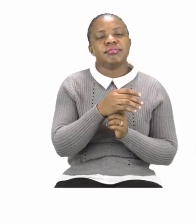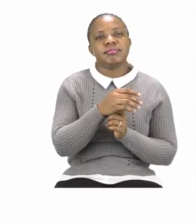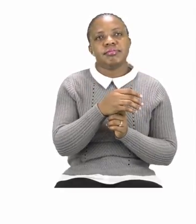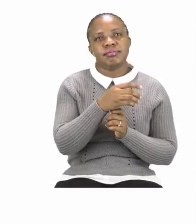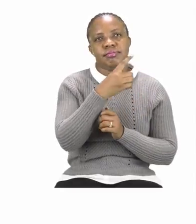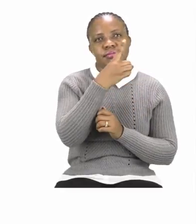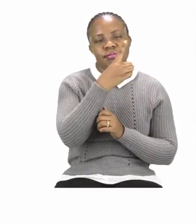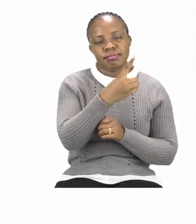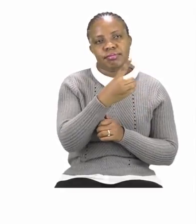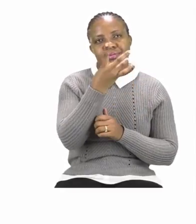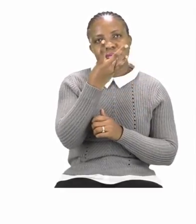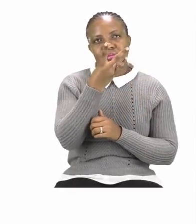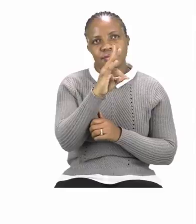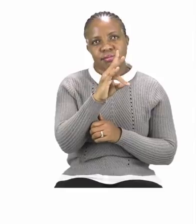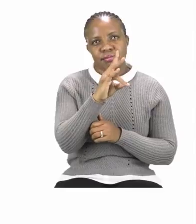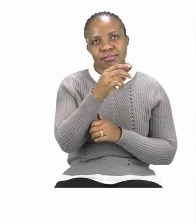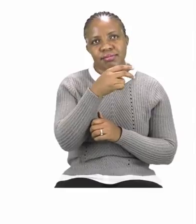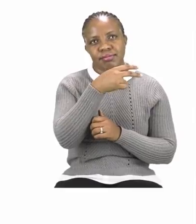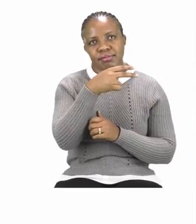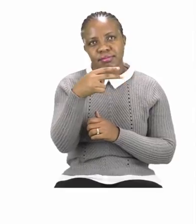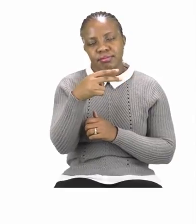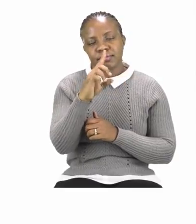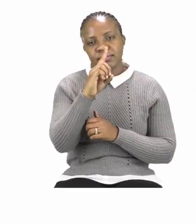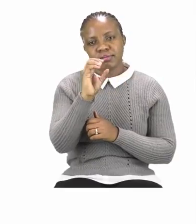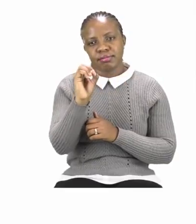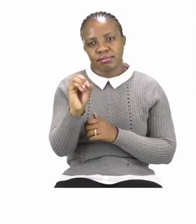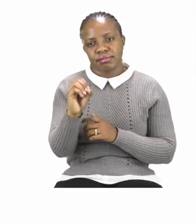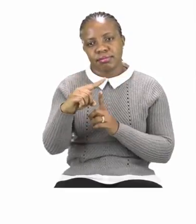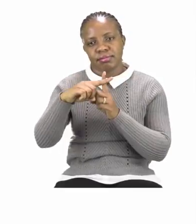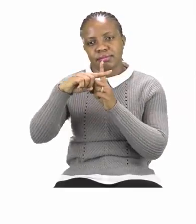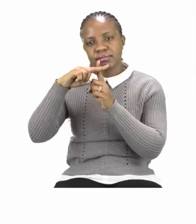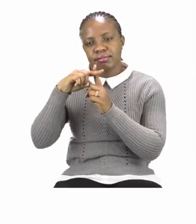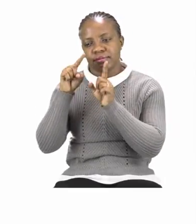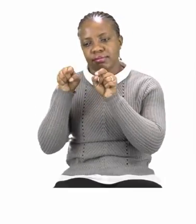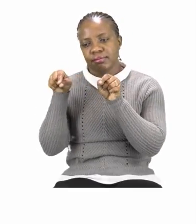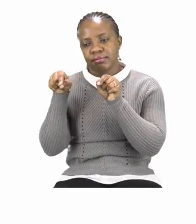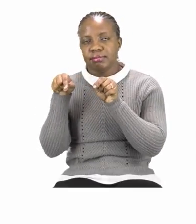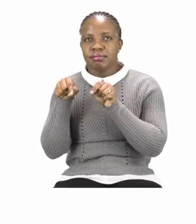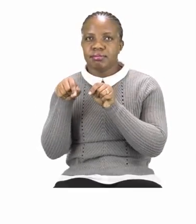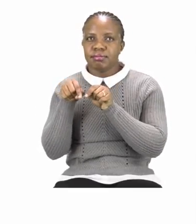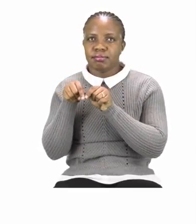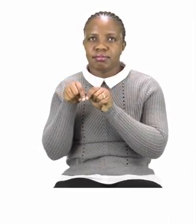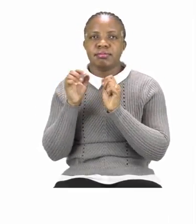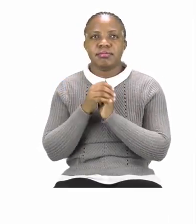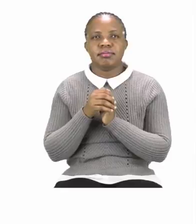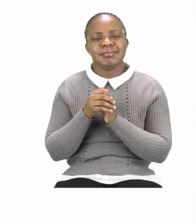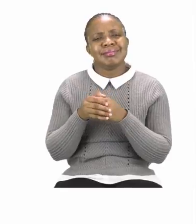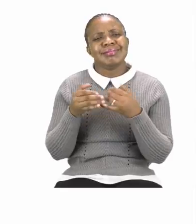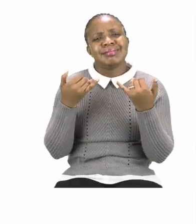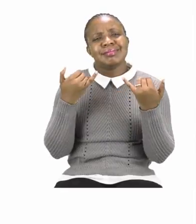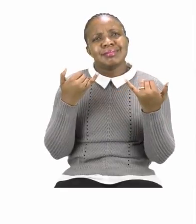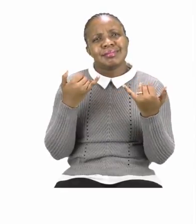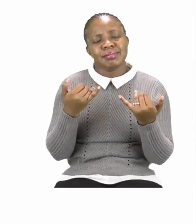17 equals 10 plus box. Now to find the